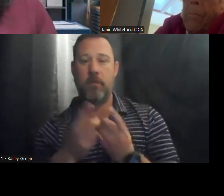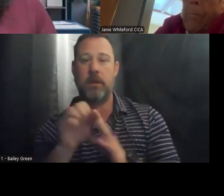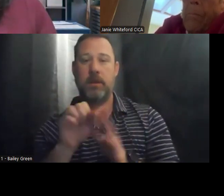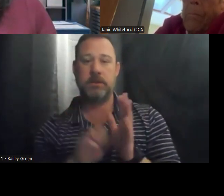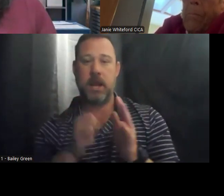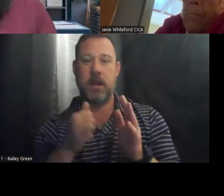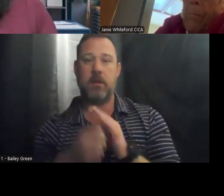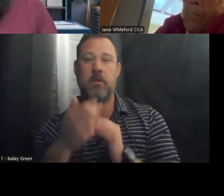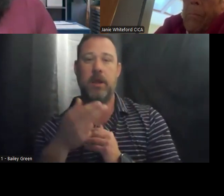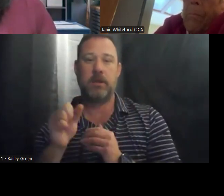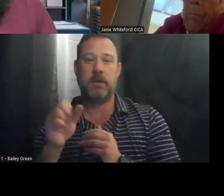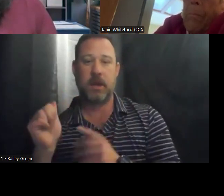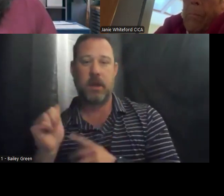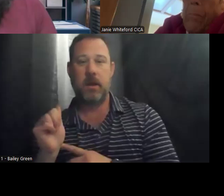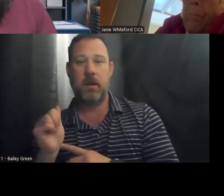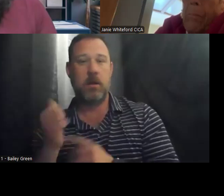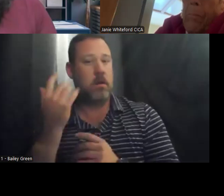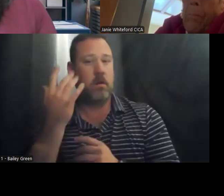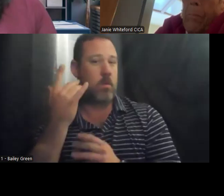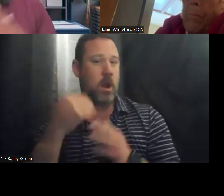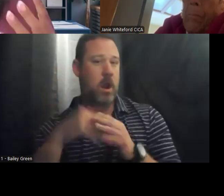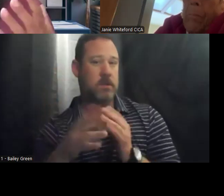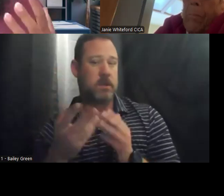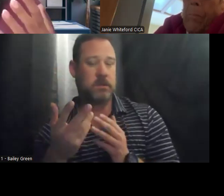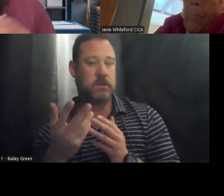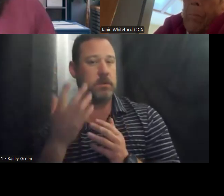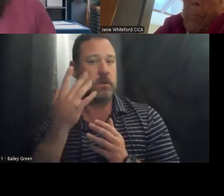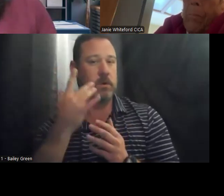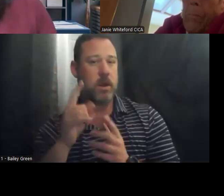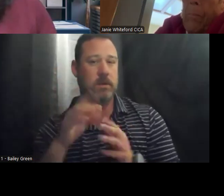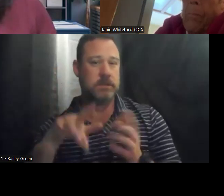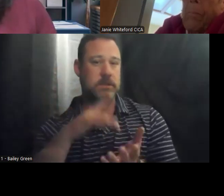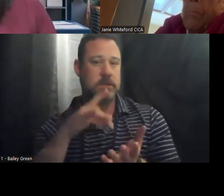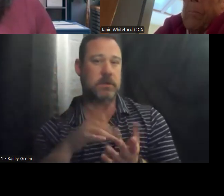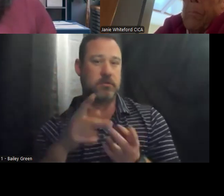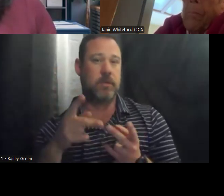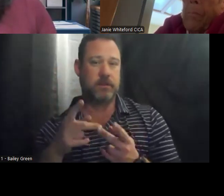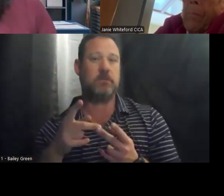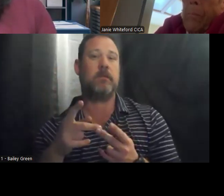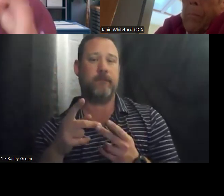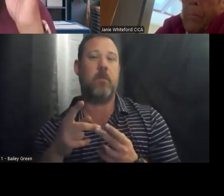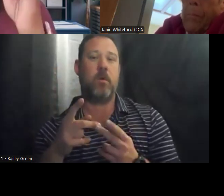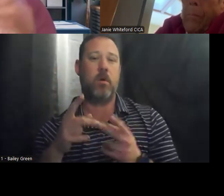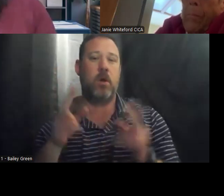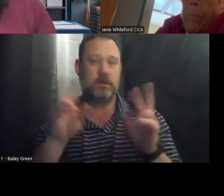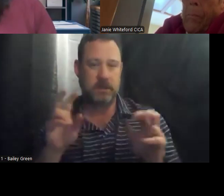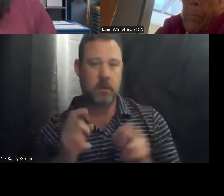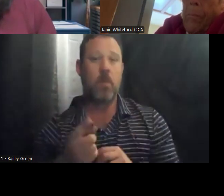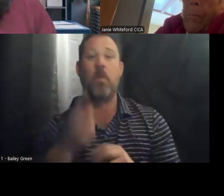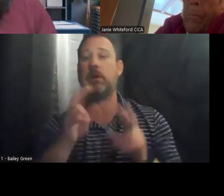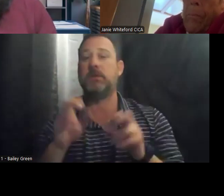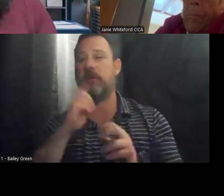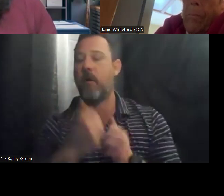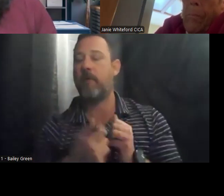under HHSA. Why can't we access to them? Why can't there be a centralized place to do assessments? One assessment for